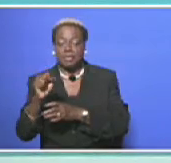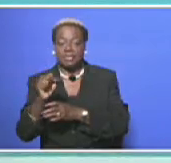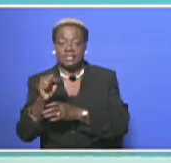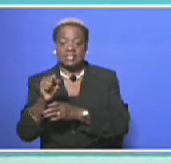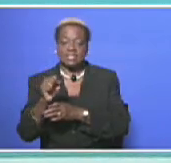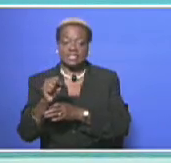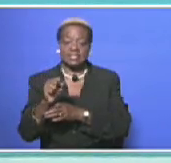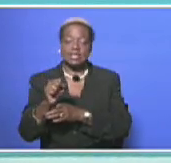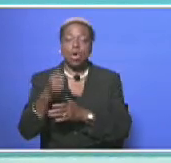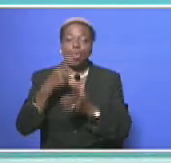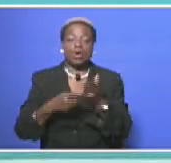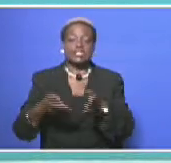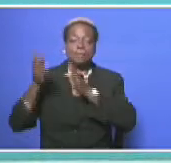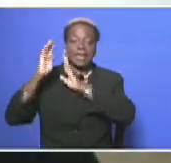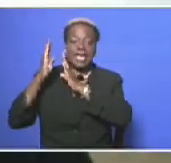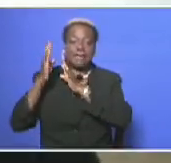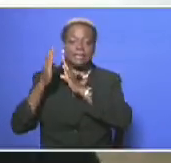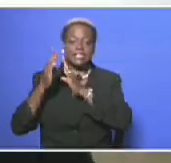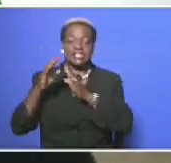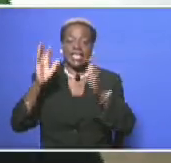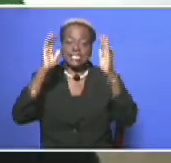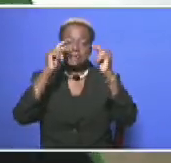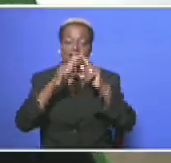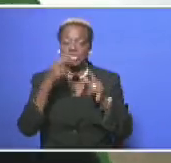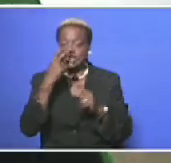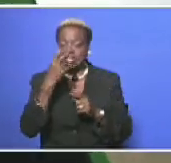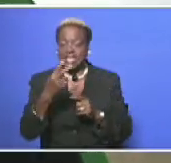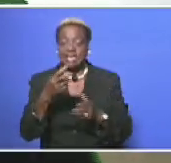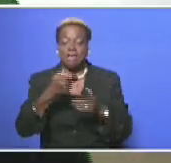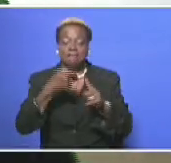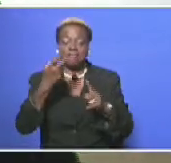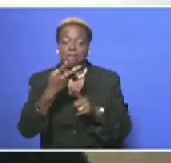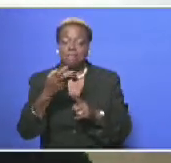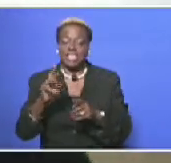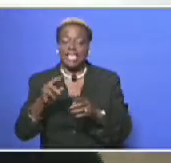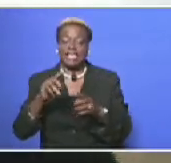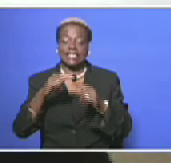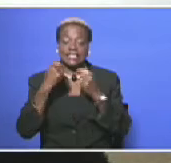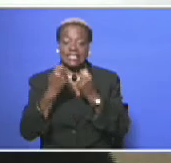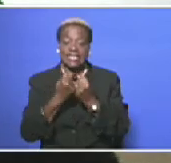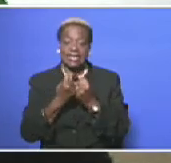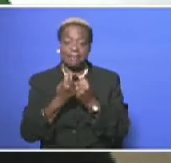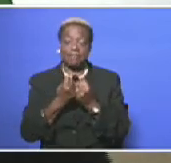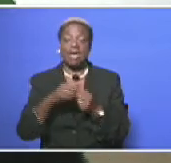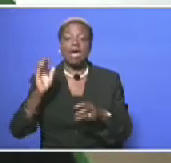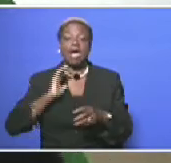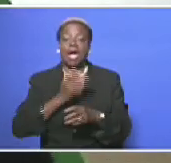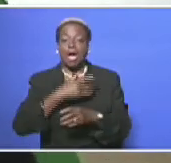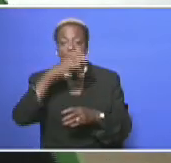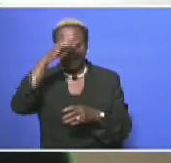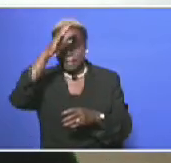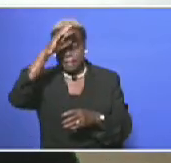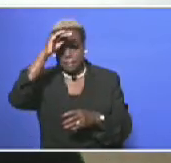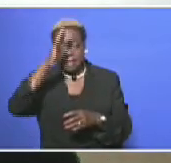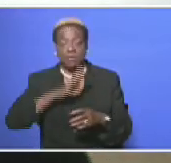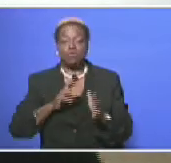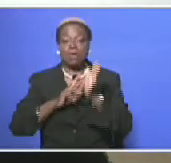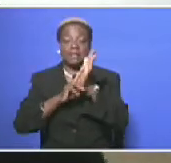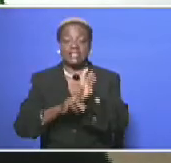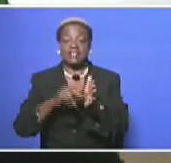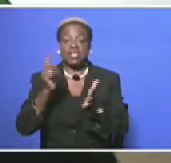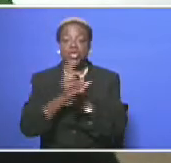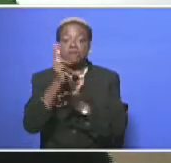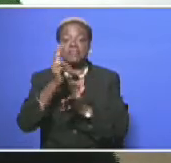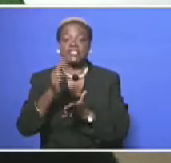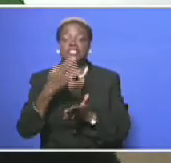Bahamian fans can expect to see from their teams. I think, number one, our guys will represent our university really well while they're here. I think you're going to have two football teams